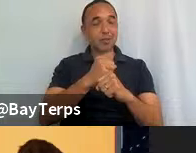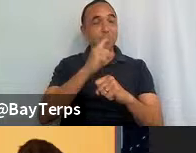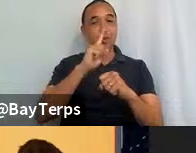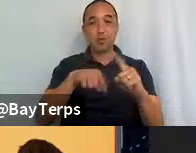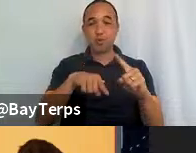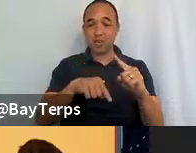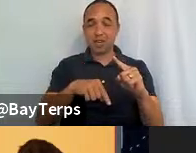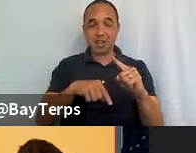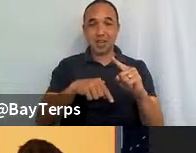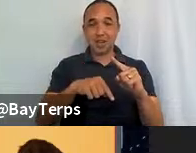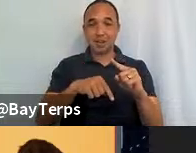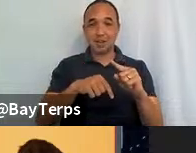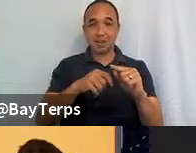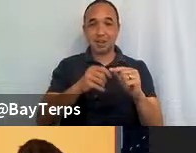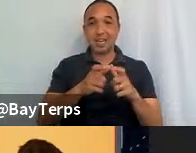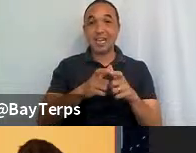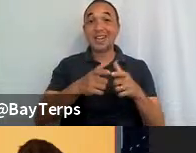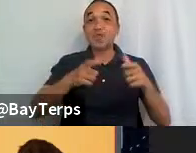back